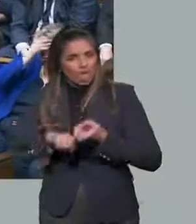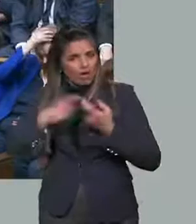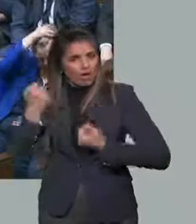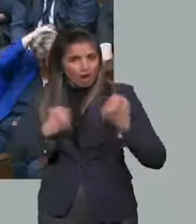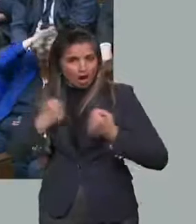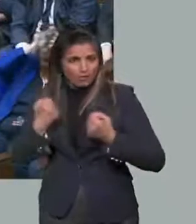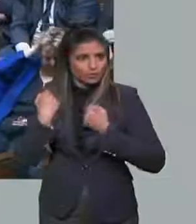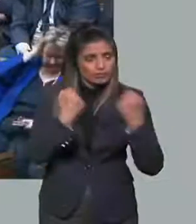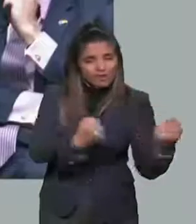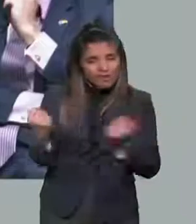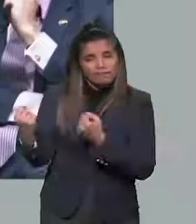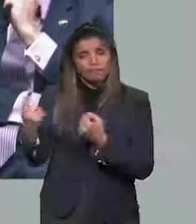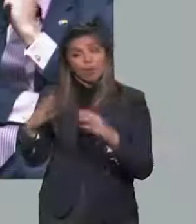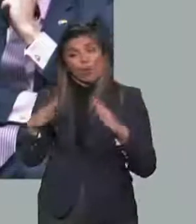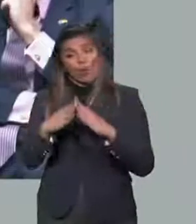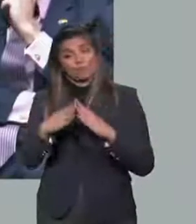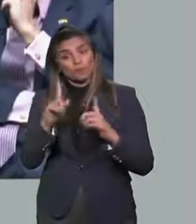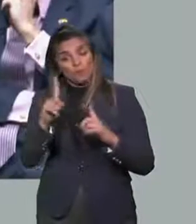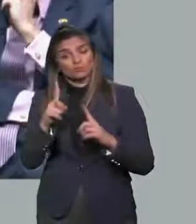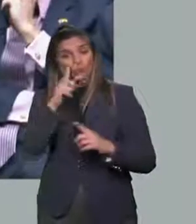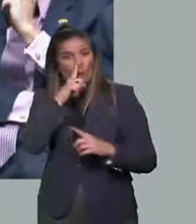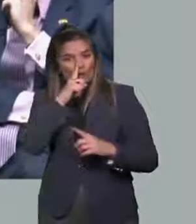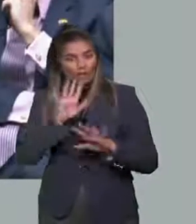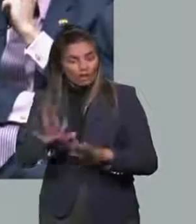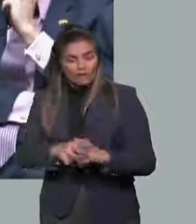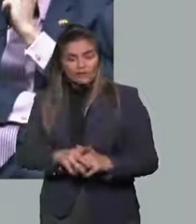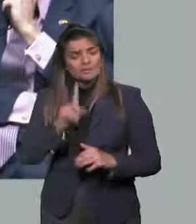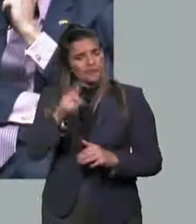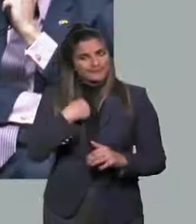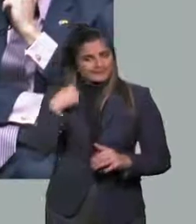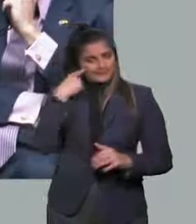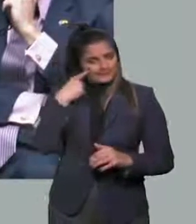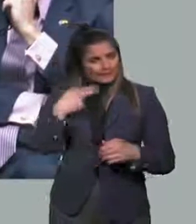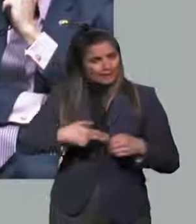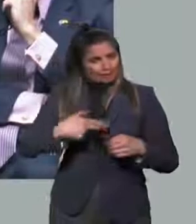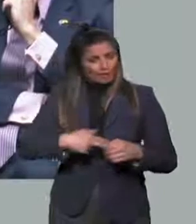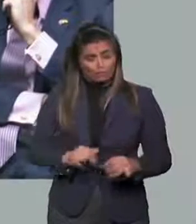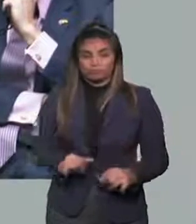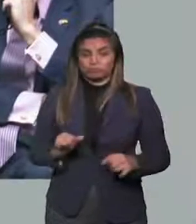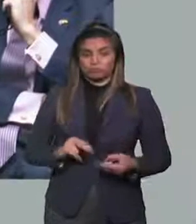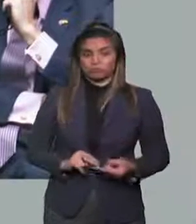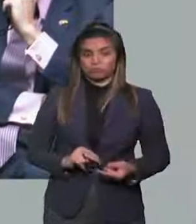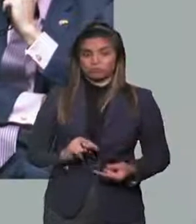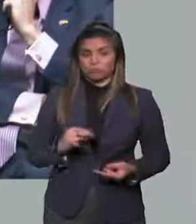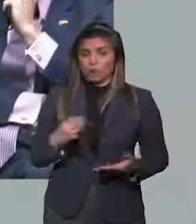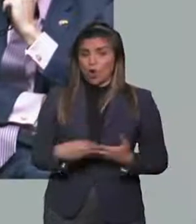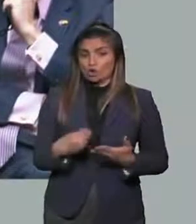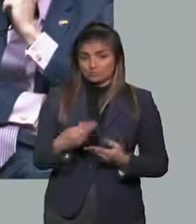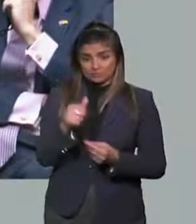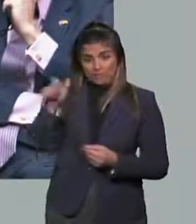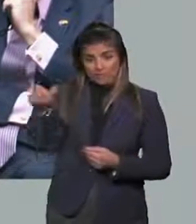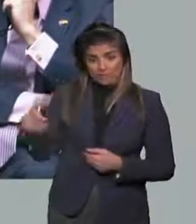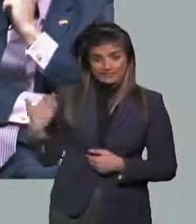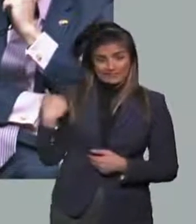heating oil. The price of crude oil may have come down in the last few days, but the petrol pumps are still going up, and I've had constituents who are